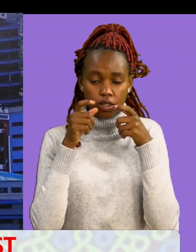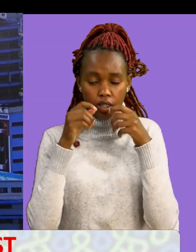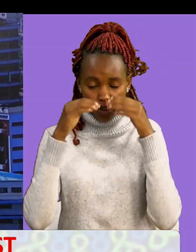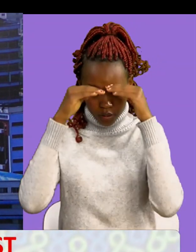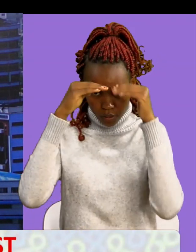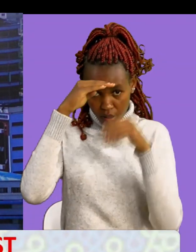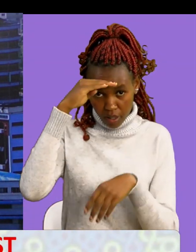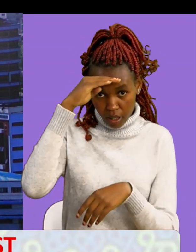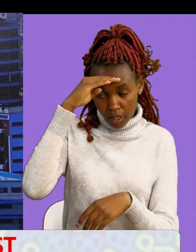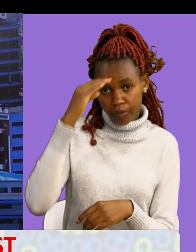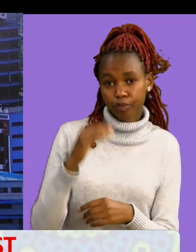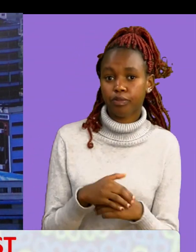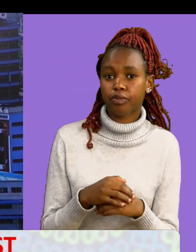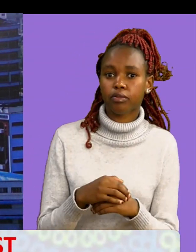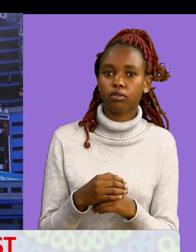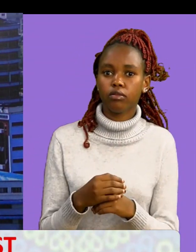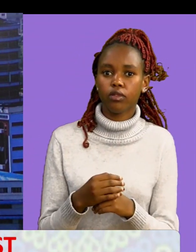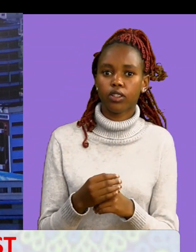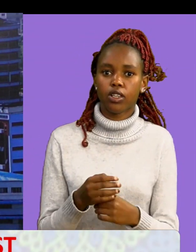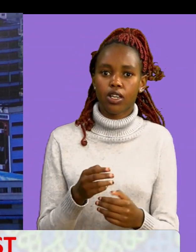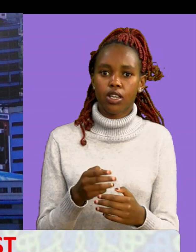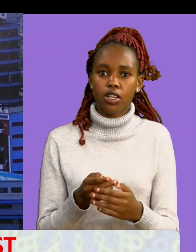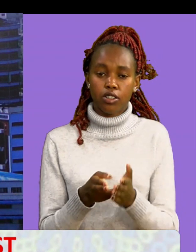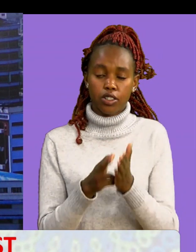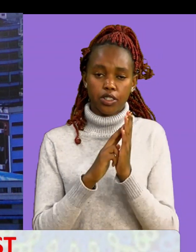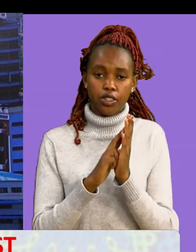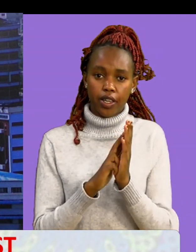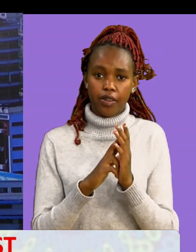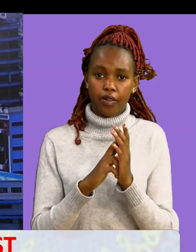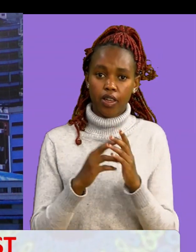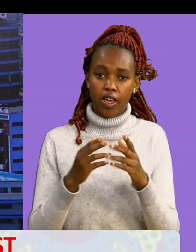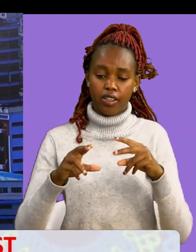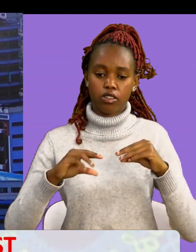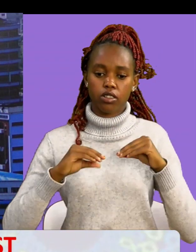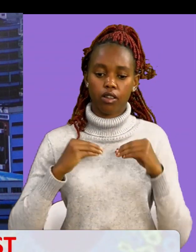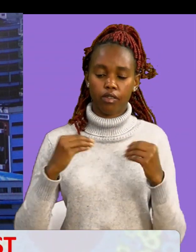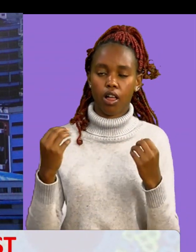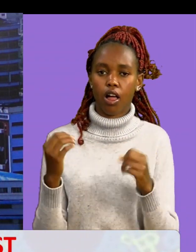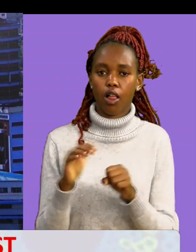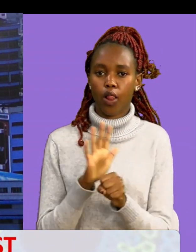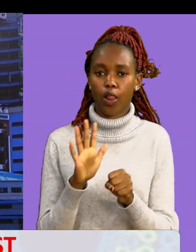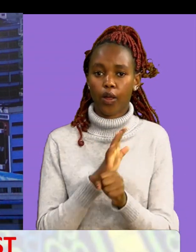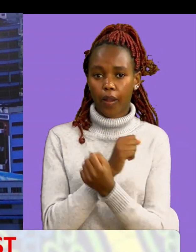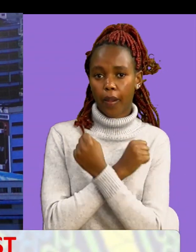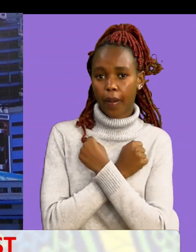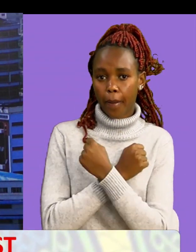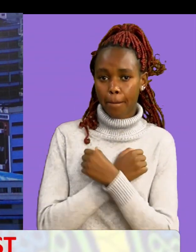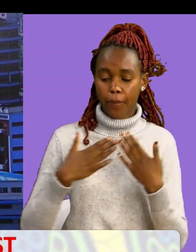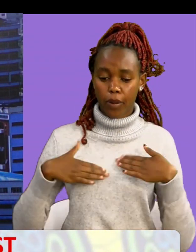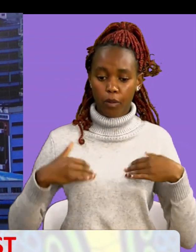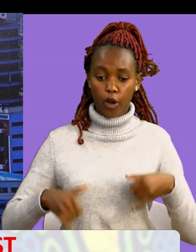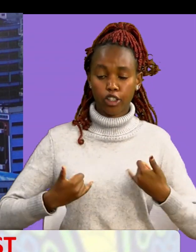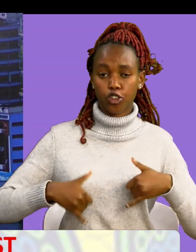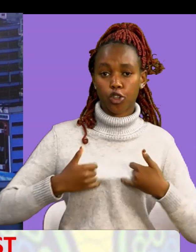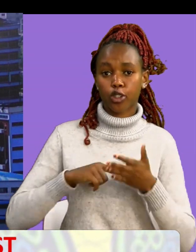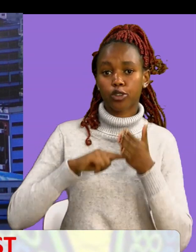Now, last time I received a lot of love. Watu wanatumia, you know, the photos they're having, enjoying the show with, you know, wakipiga taska